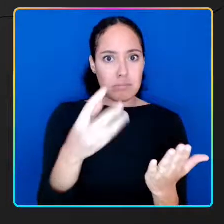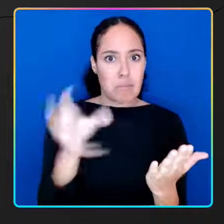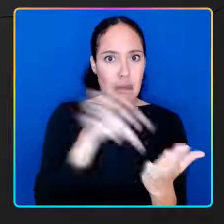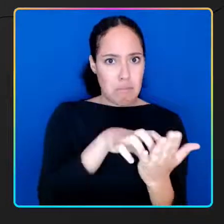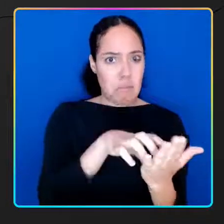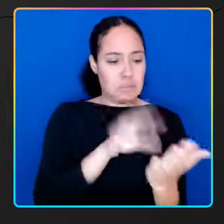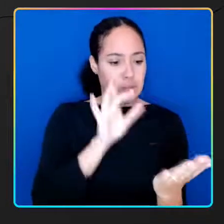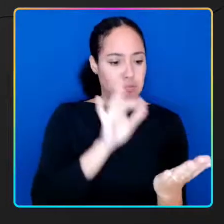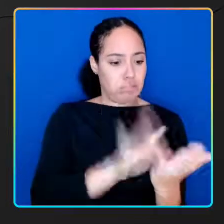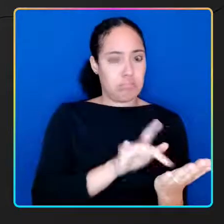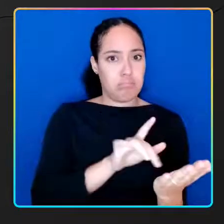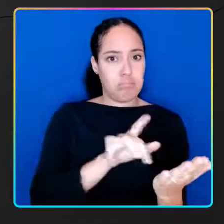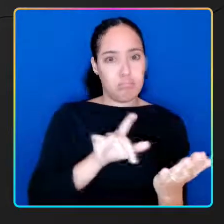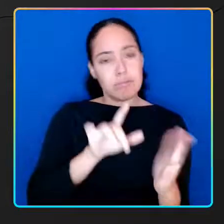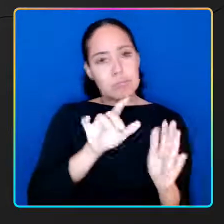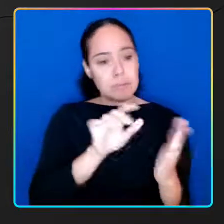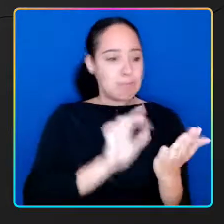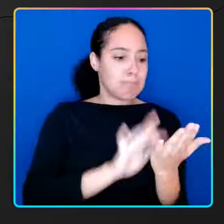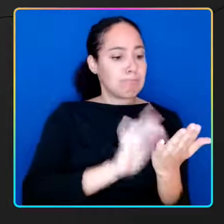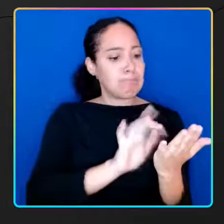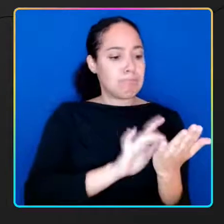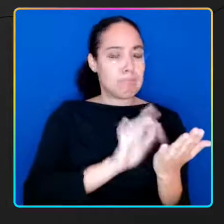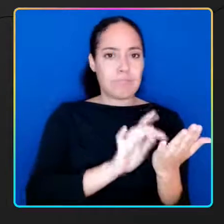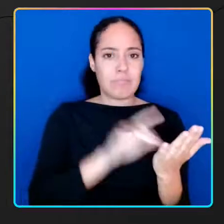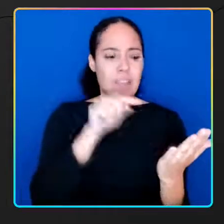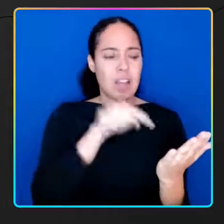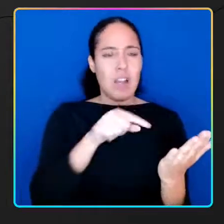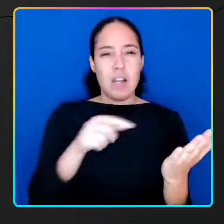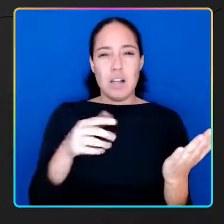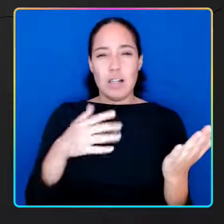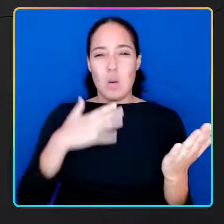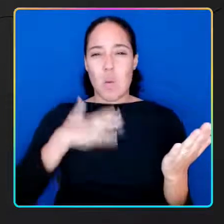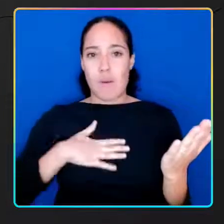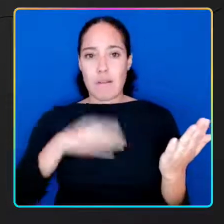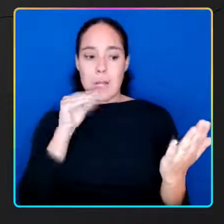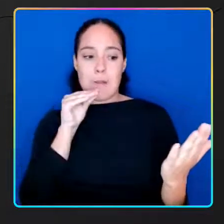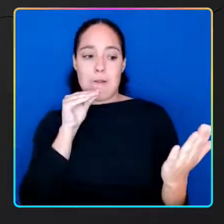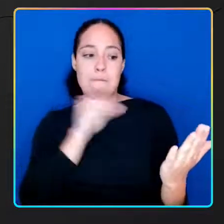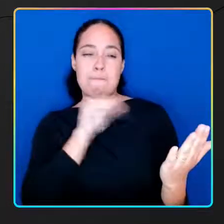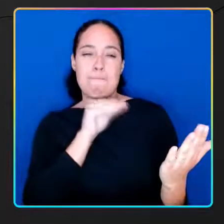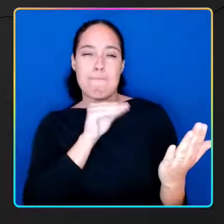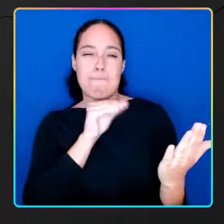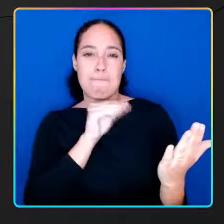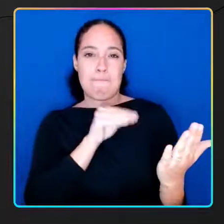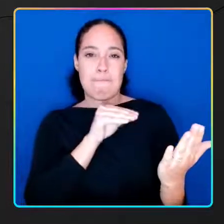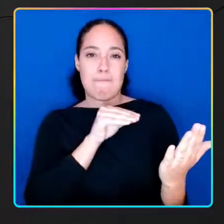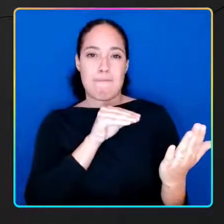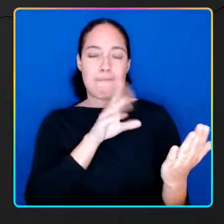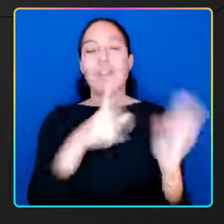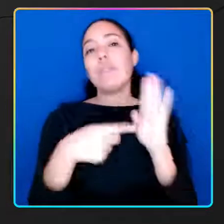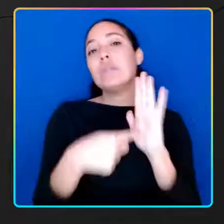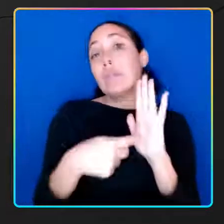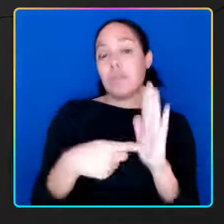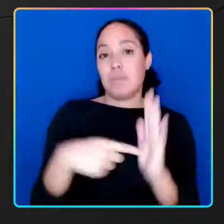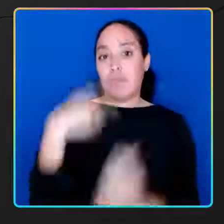they get about me, to try to train them well. For example, I get amazing ads on Facebook.